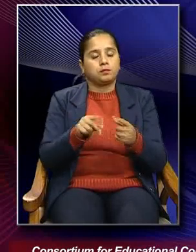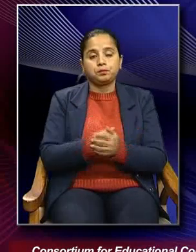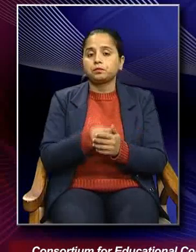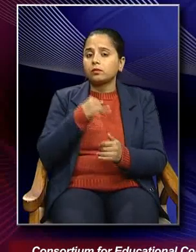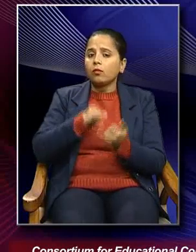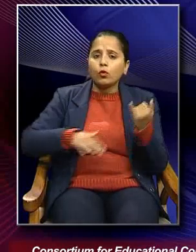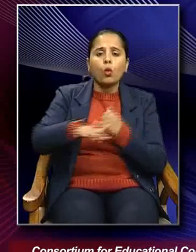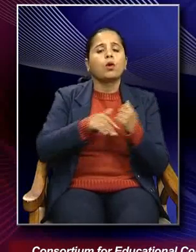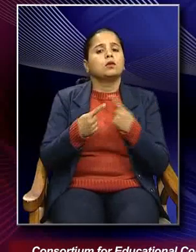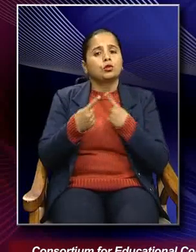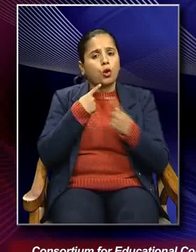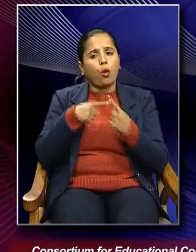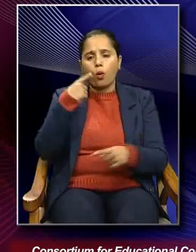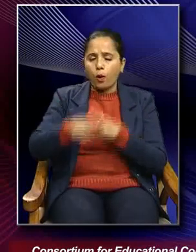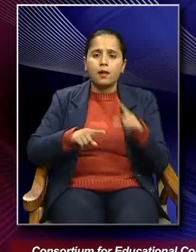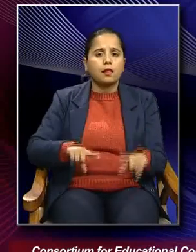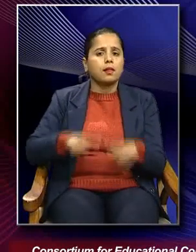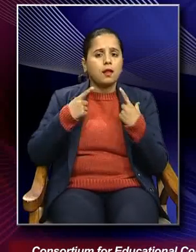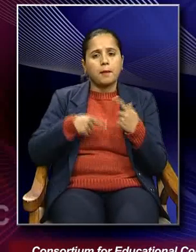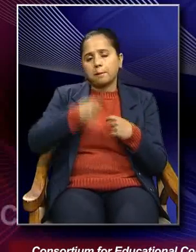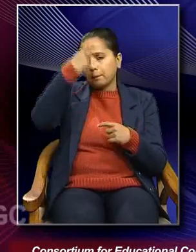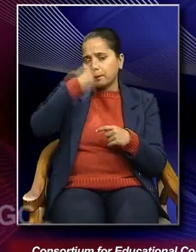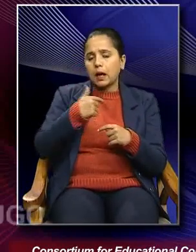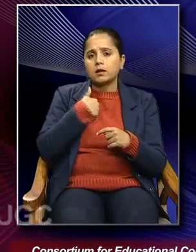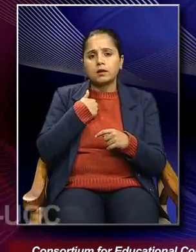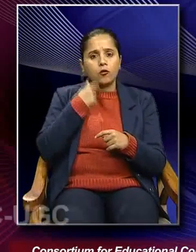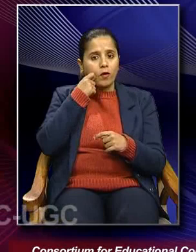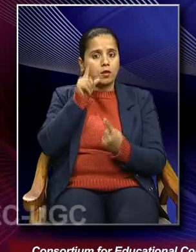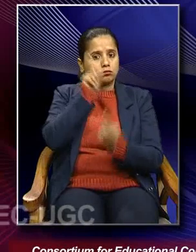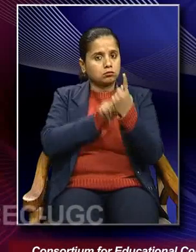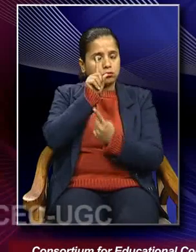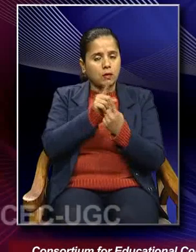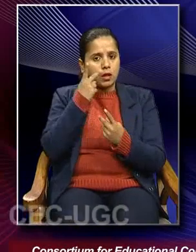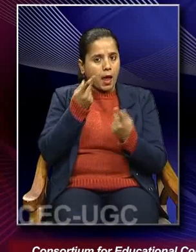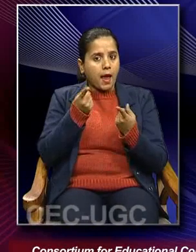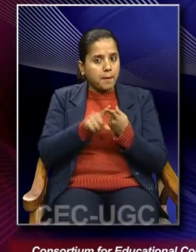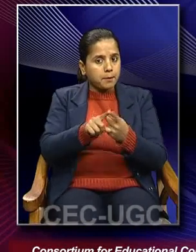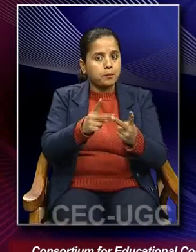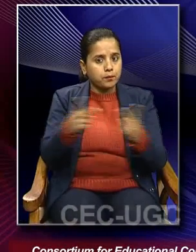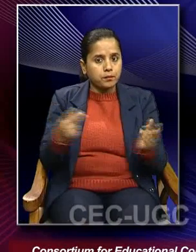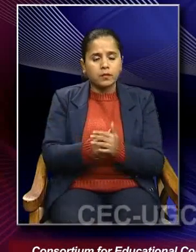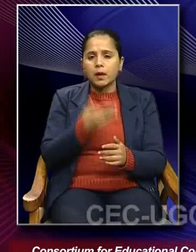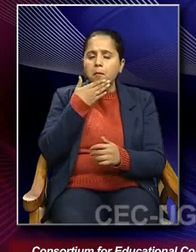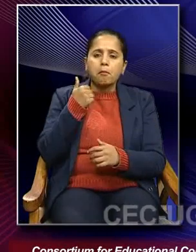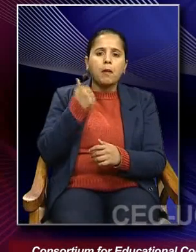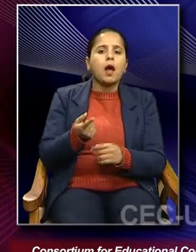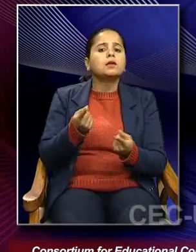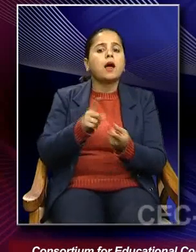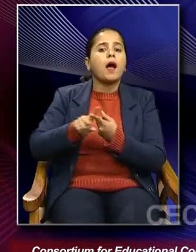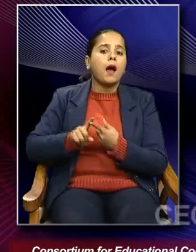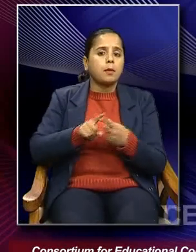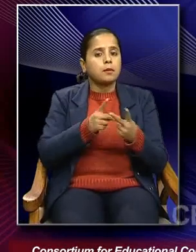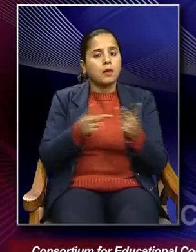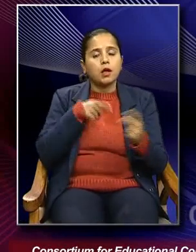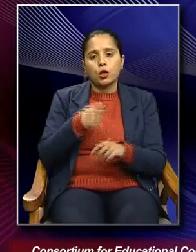everyday life favors personal face-to-face encounters as the best scenario